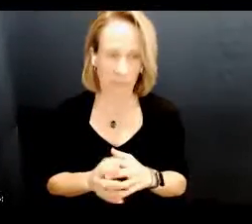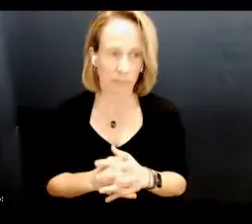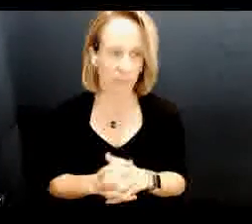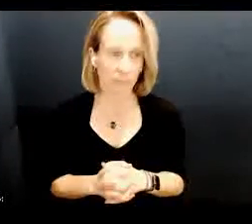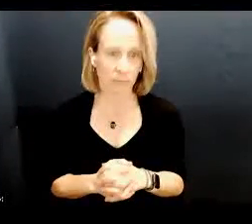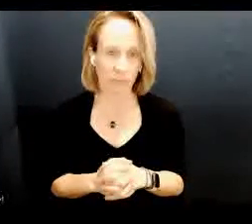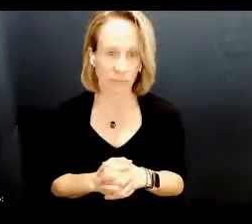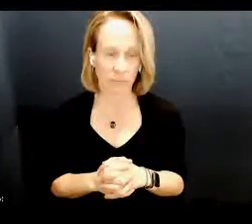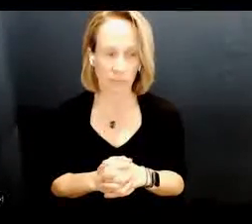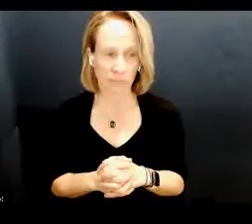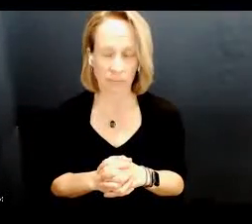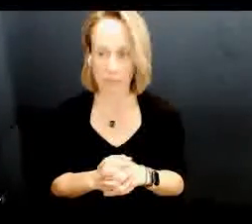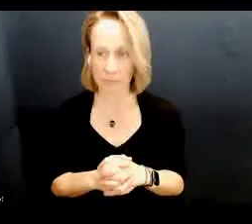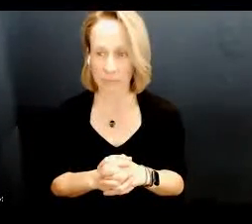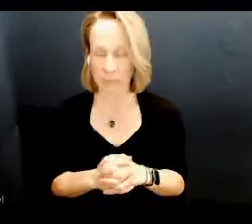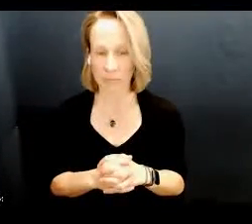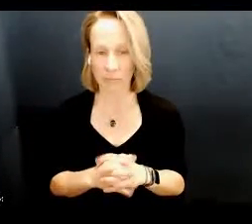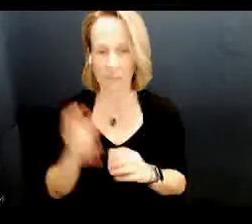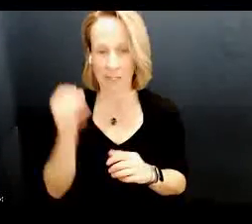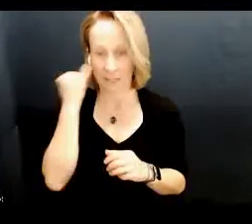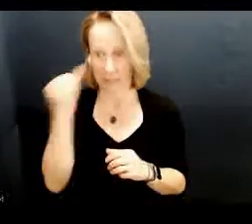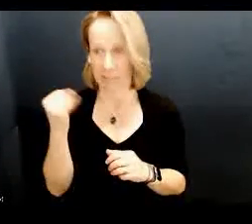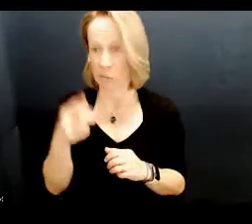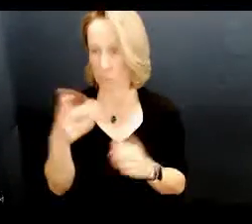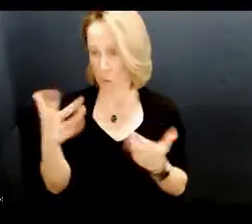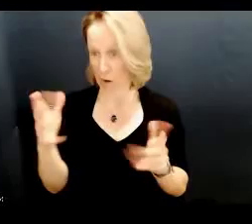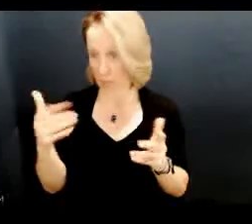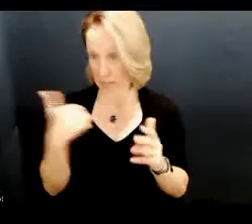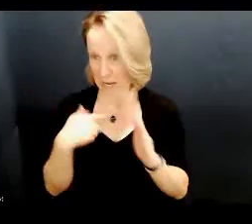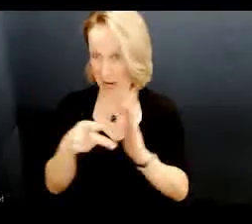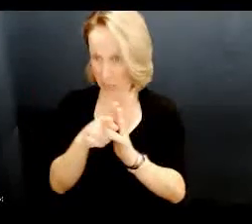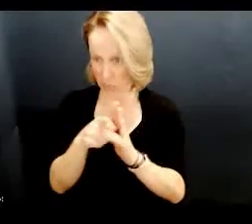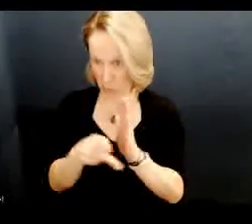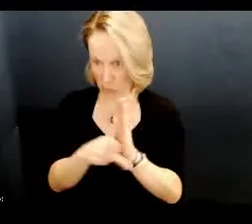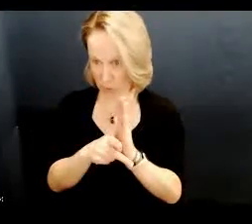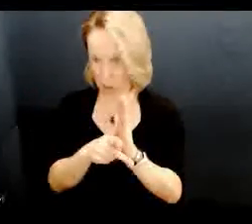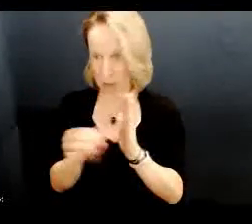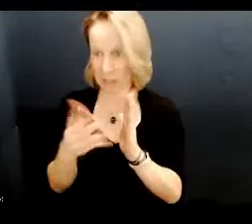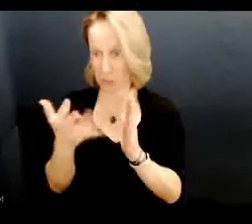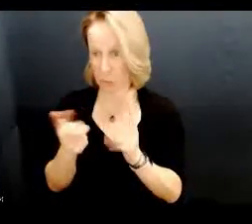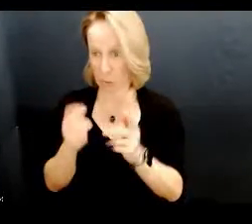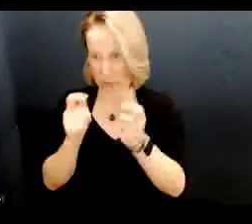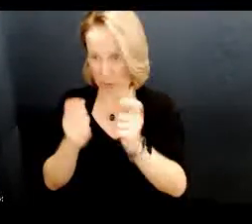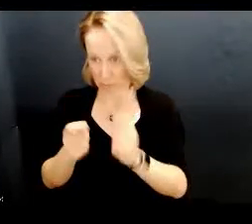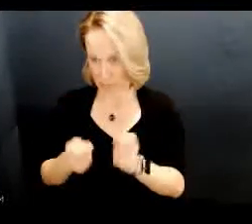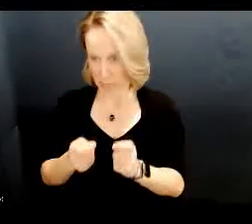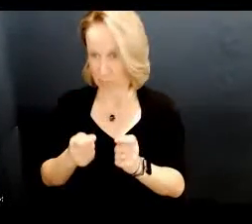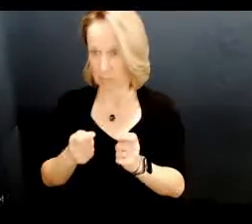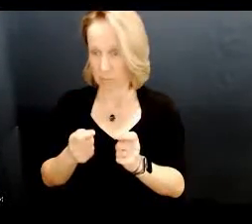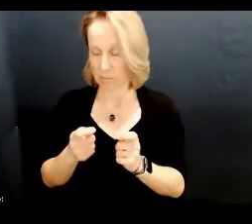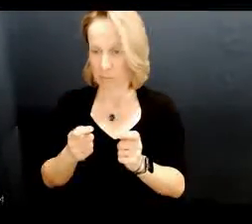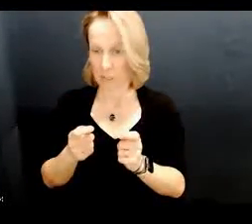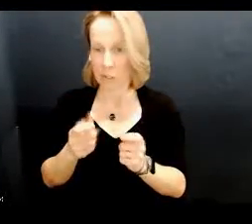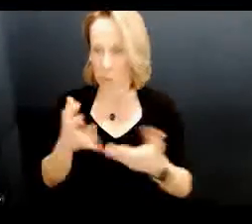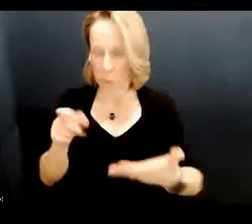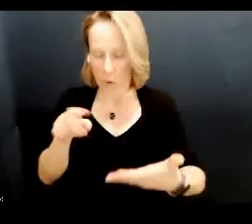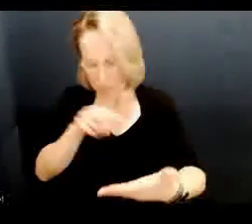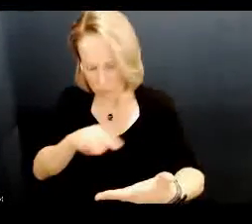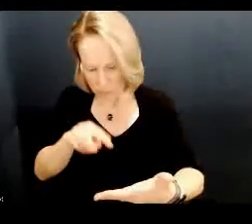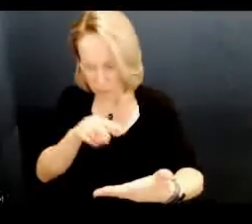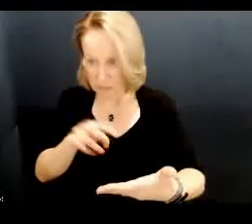If we're updating an existing protocol, we're going to want to review to see if it's accurate to the current